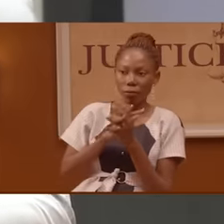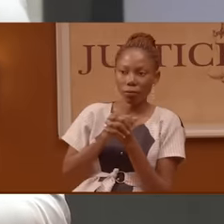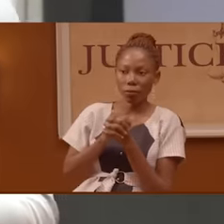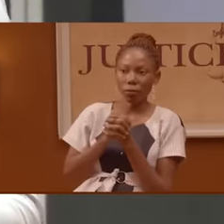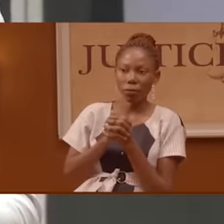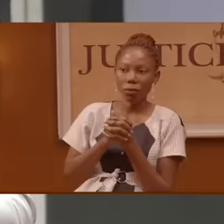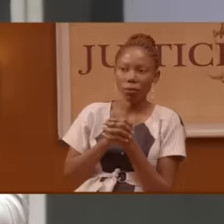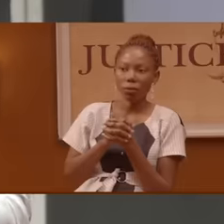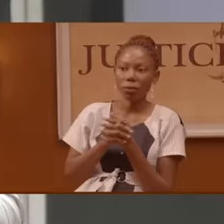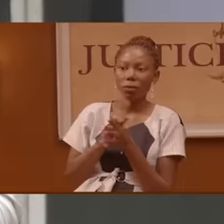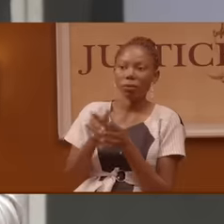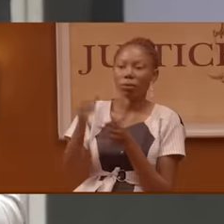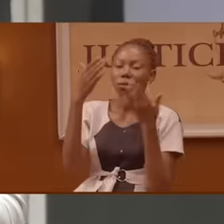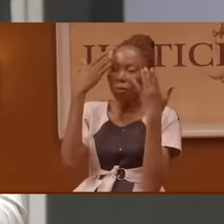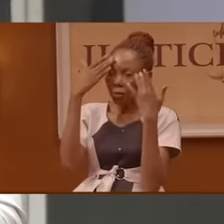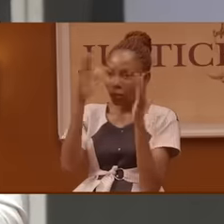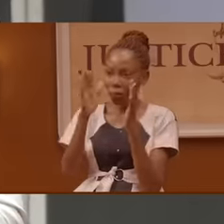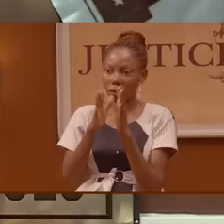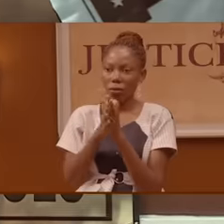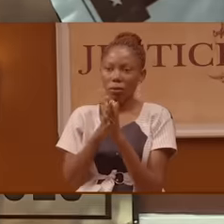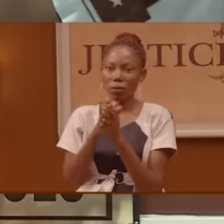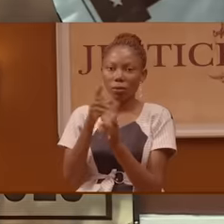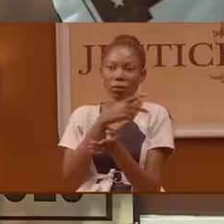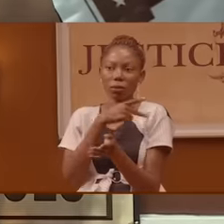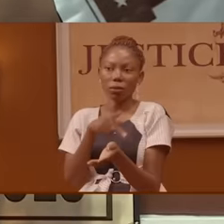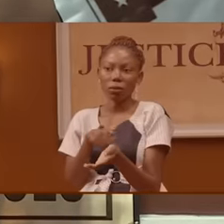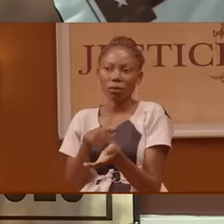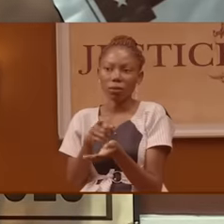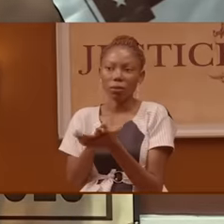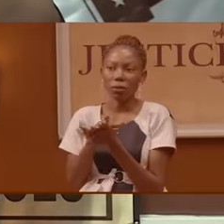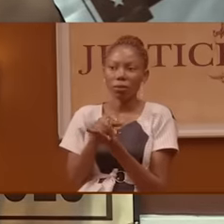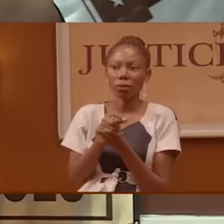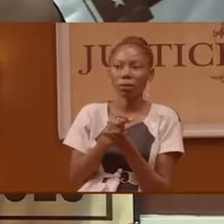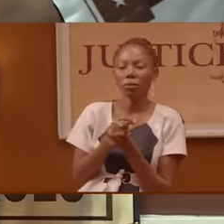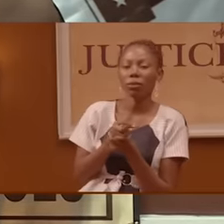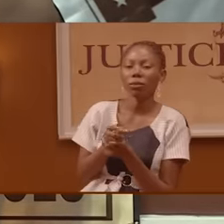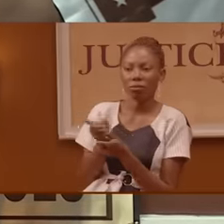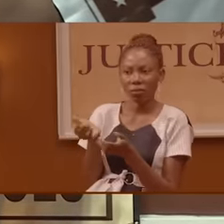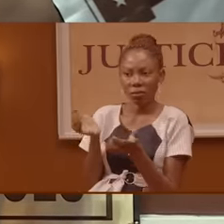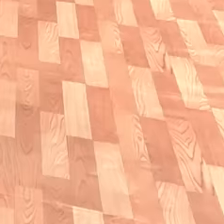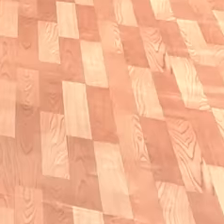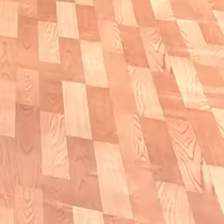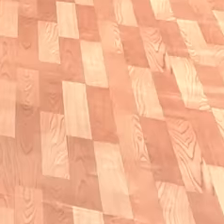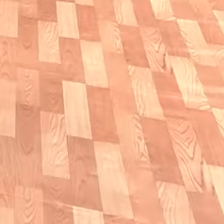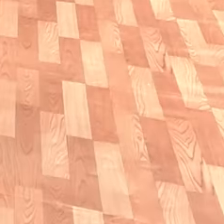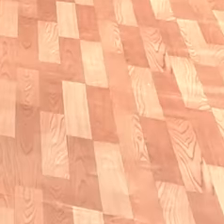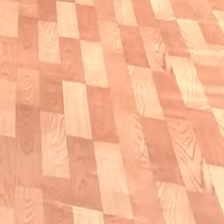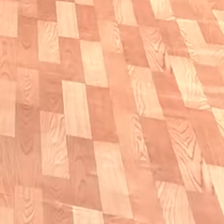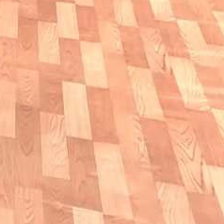I did not know that I was pregnant on time. So, but when I was noticing that, I began to have